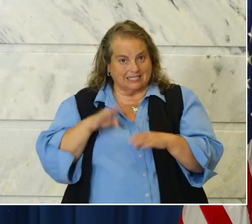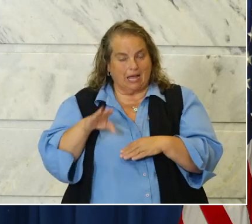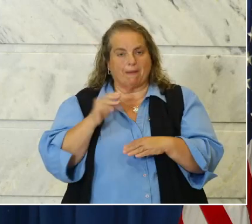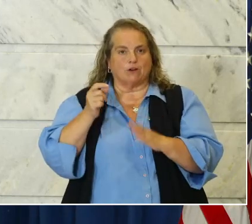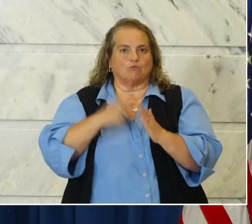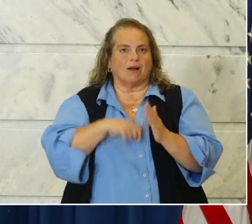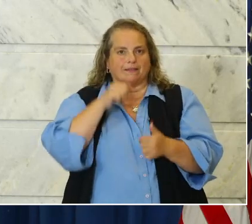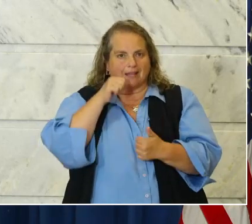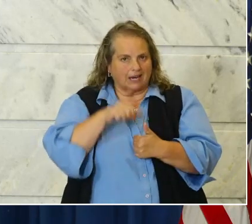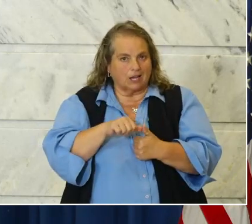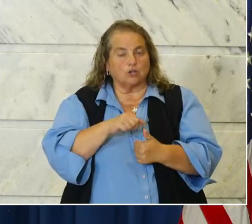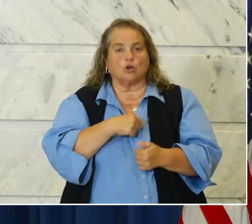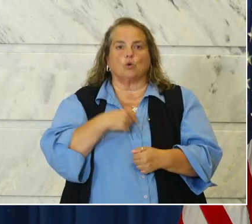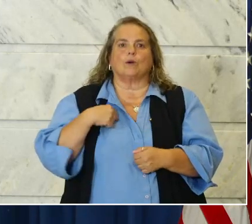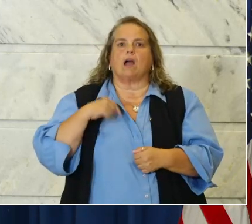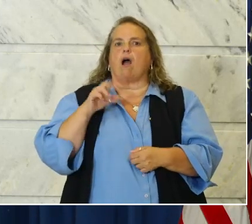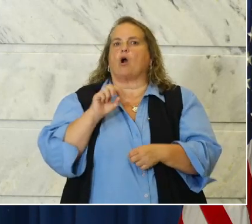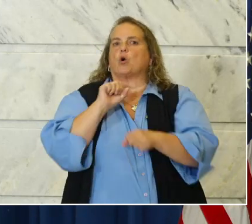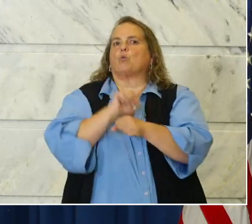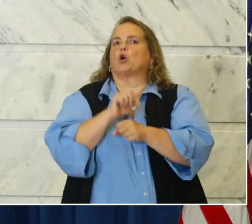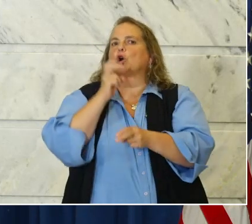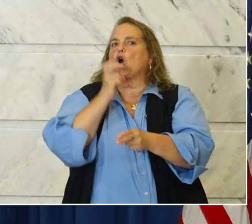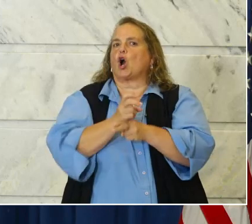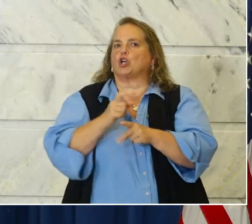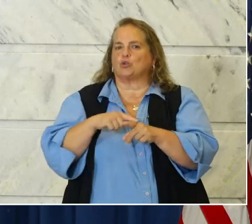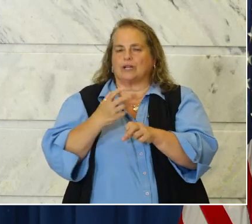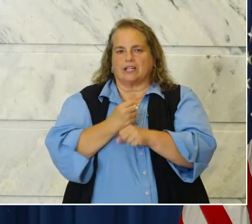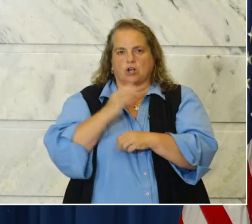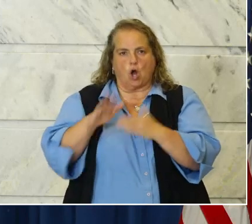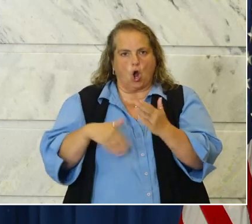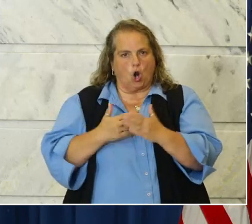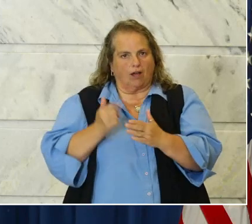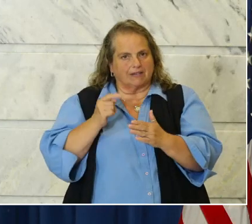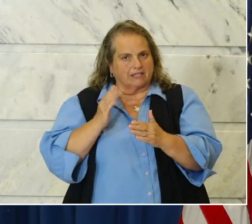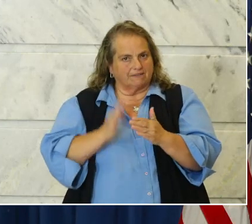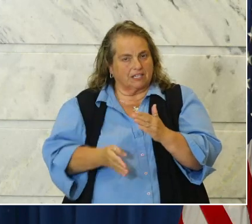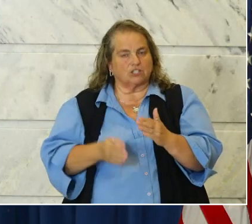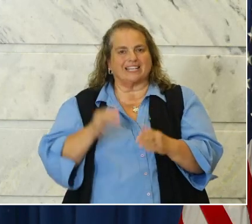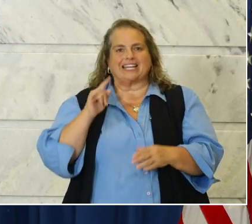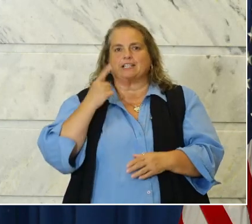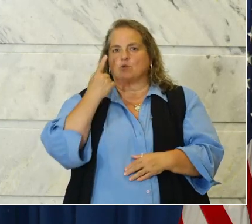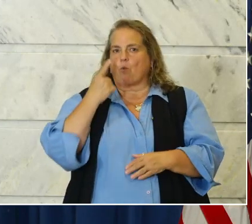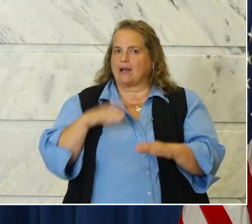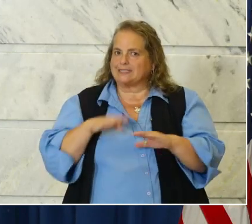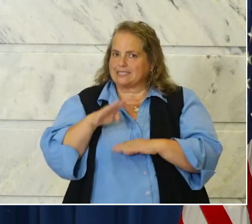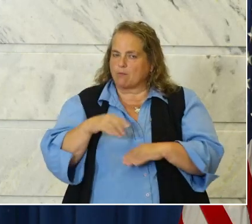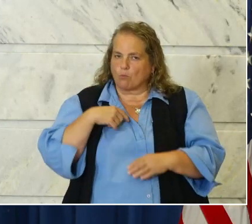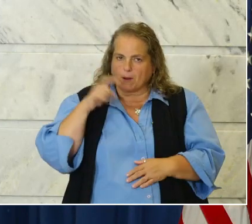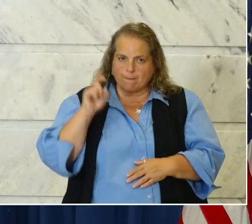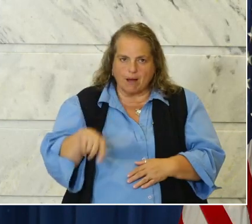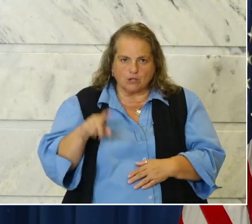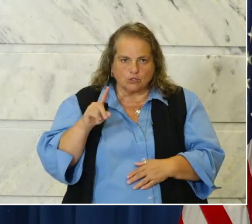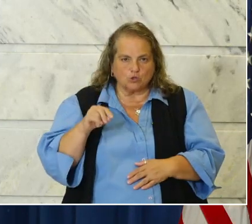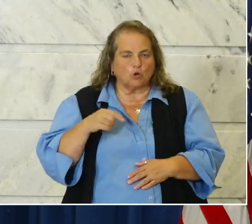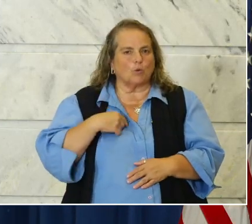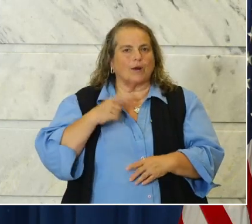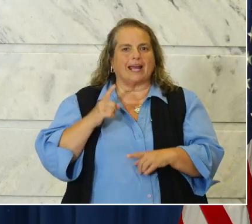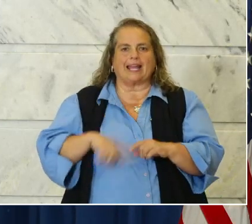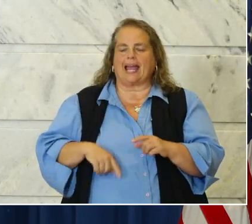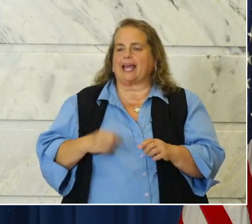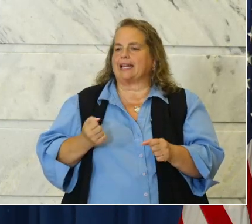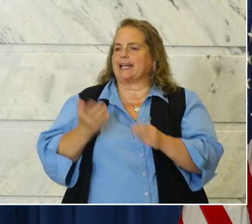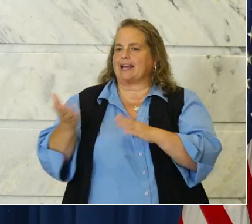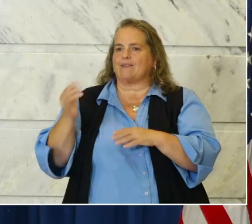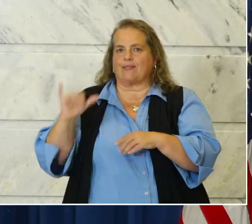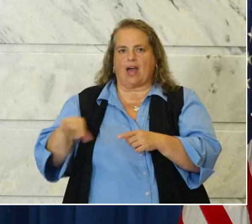letter. We are working hard to get all of those done. It's a step that we have to do. We can't outsource that to Ernst & Young at